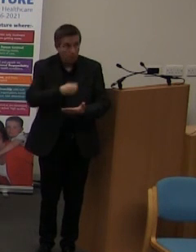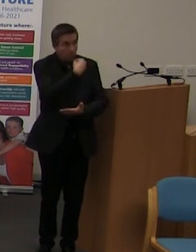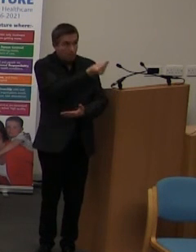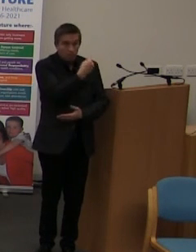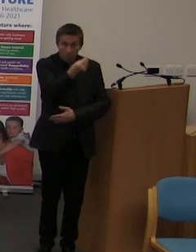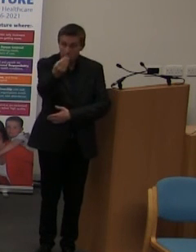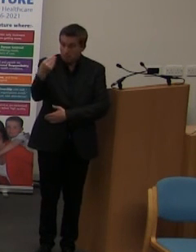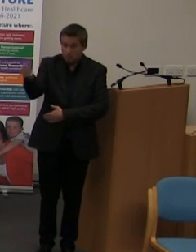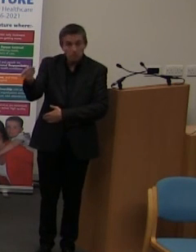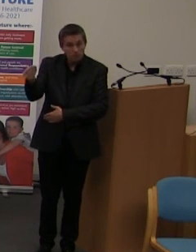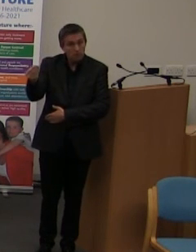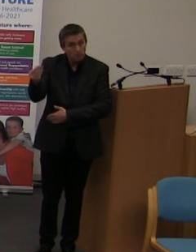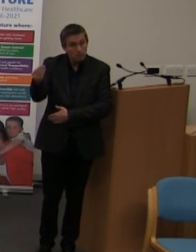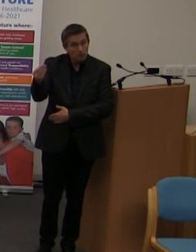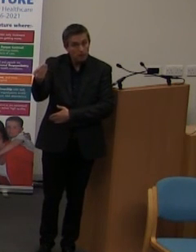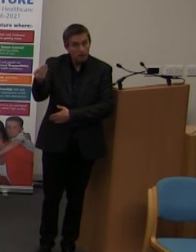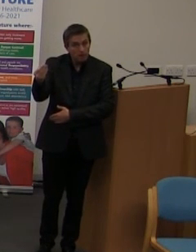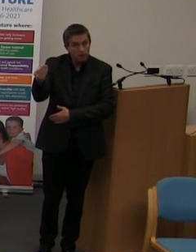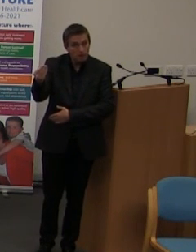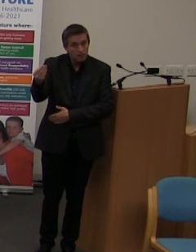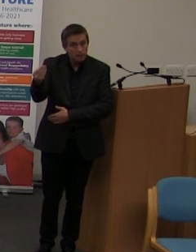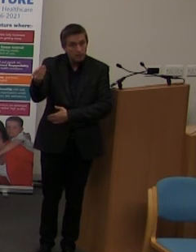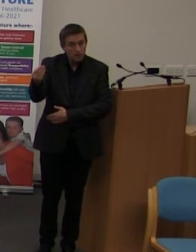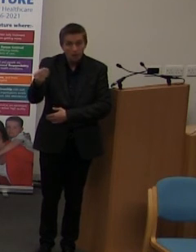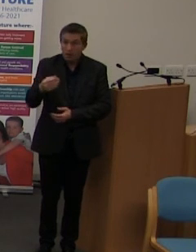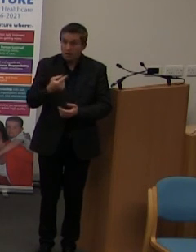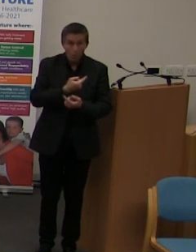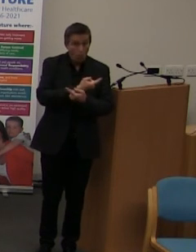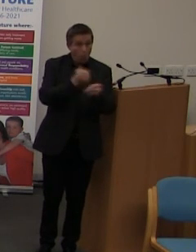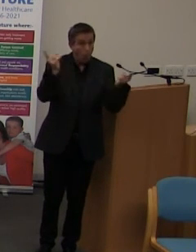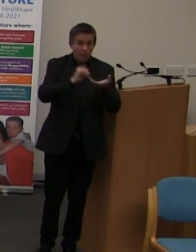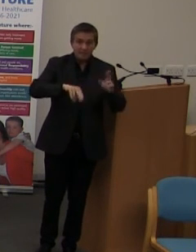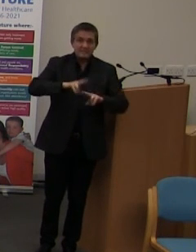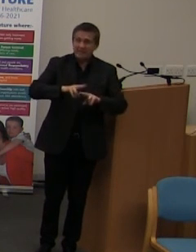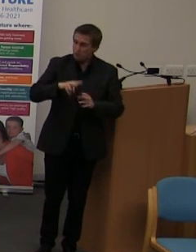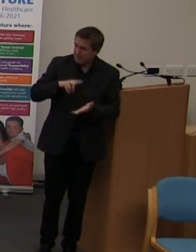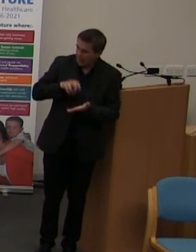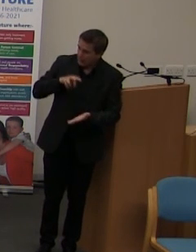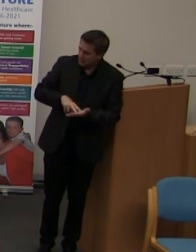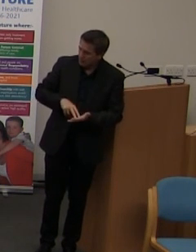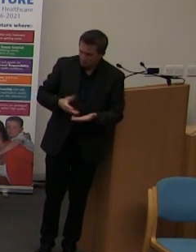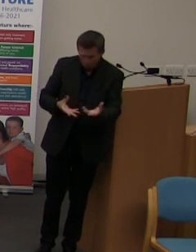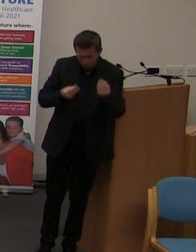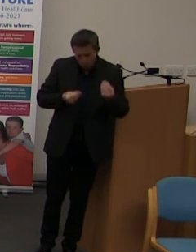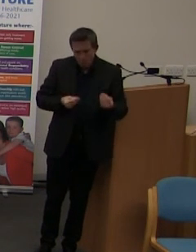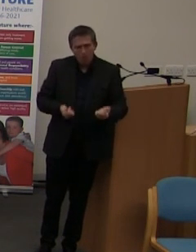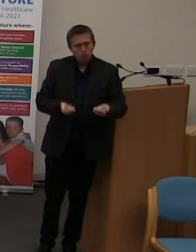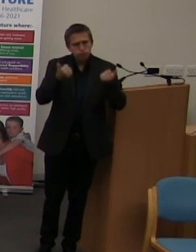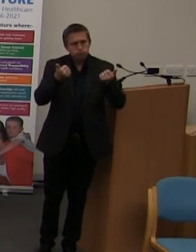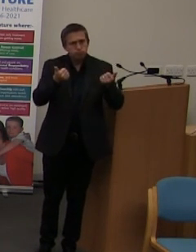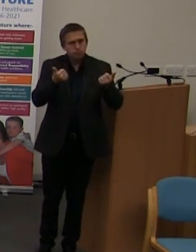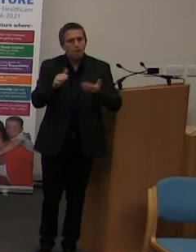so I did that to the delight of all of the staff, including the ambulance